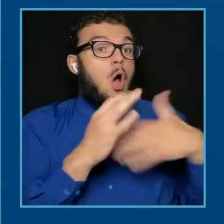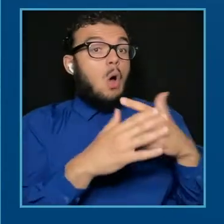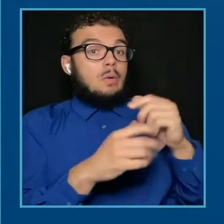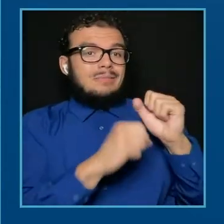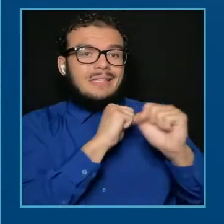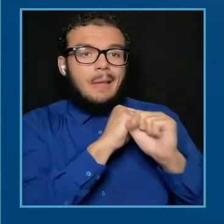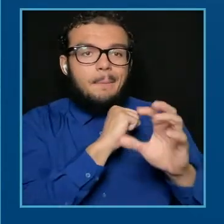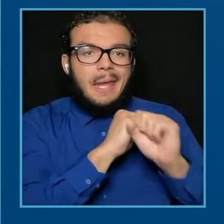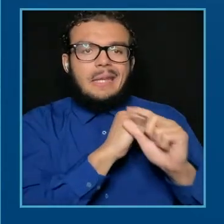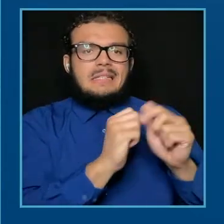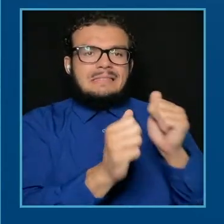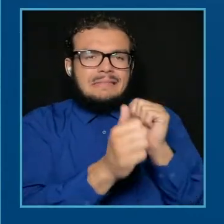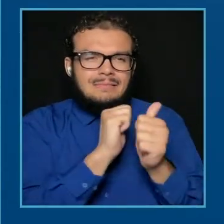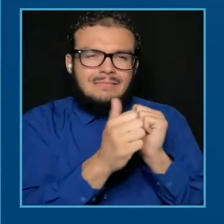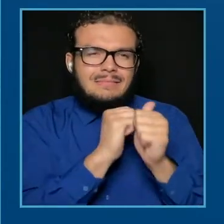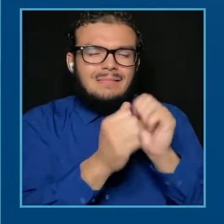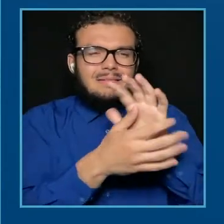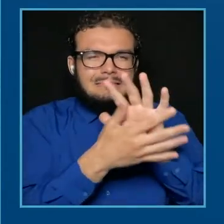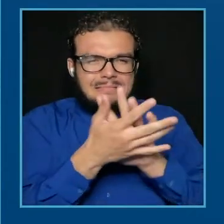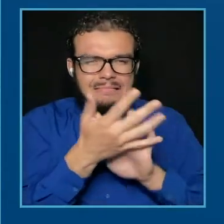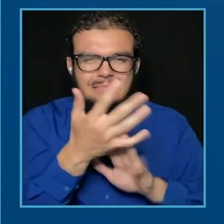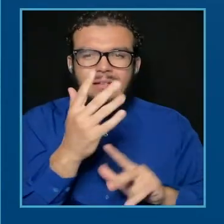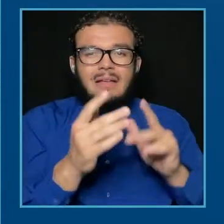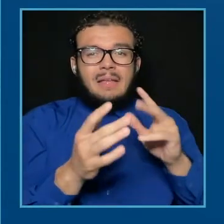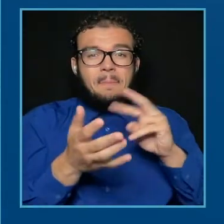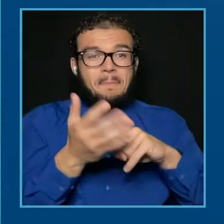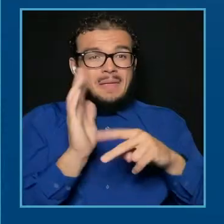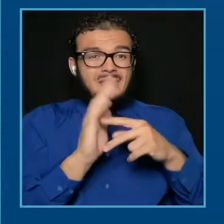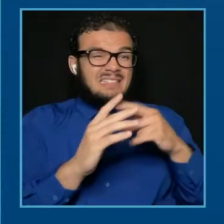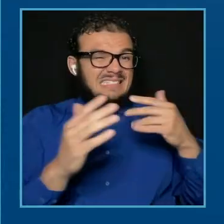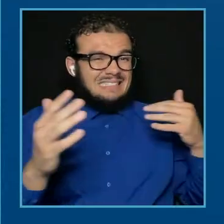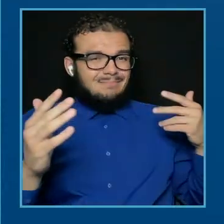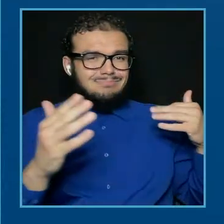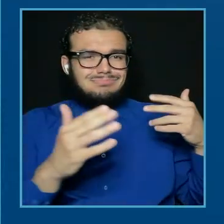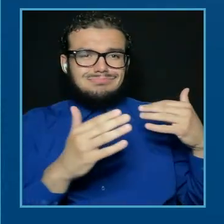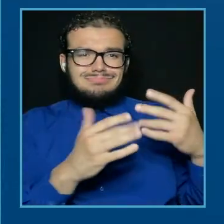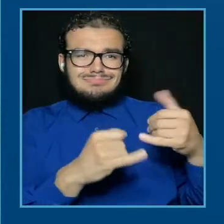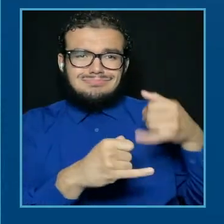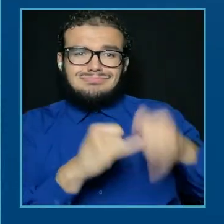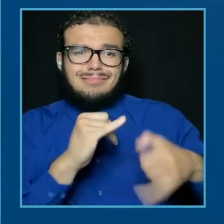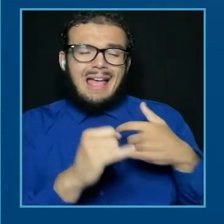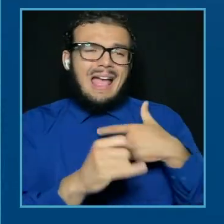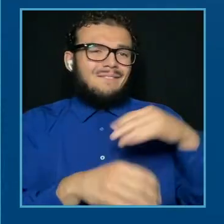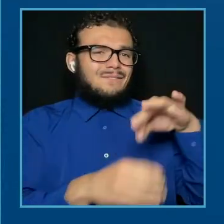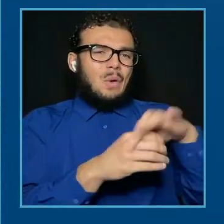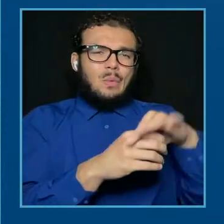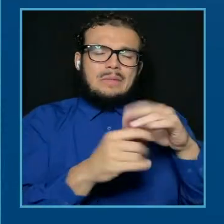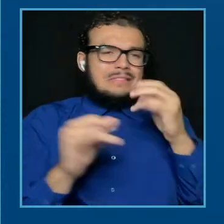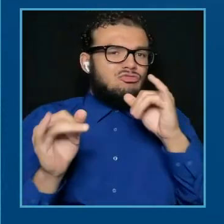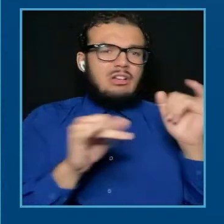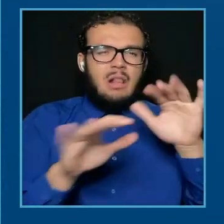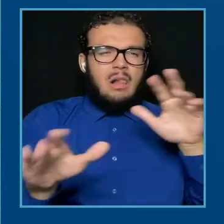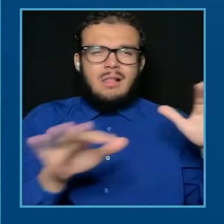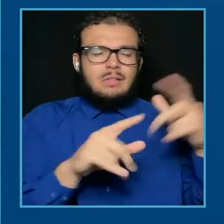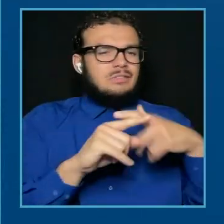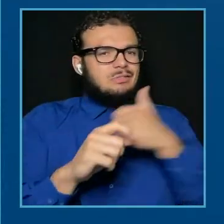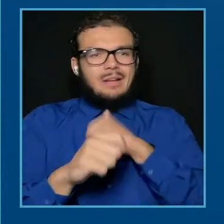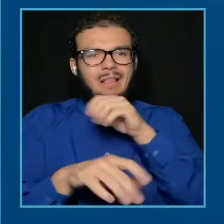your butt off, you got to the end of the game. Right. There was a voting instruction. We're sorry about that. We didn't separate the